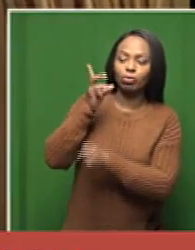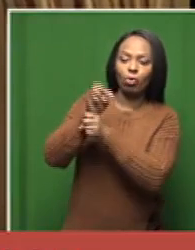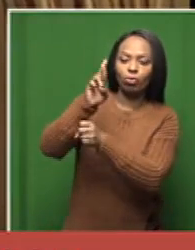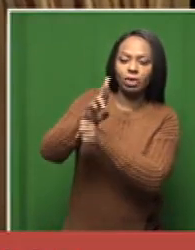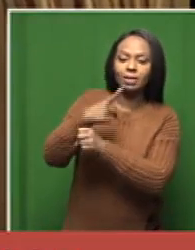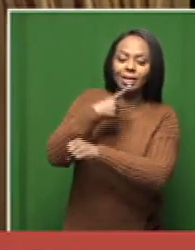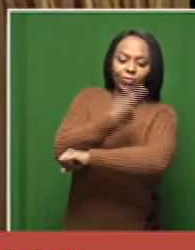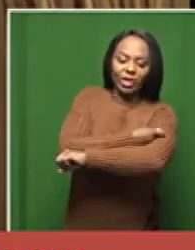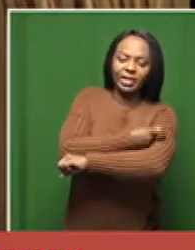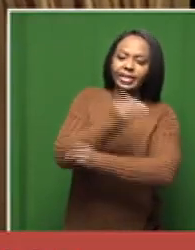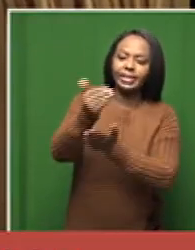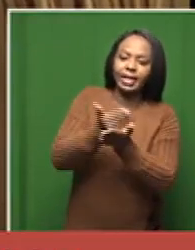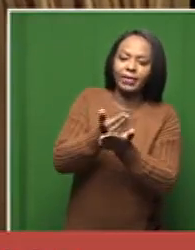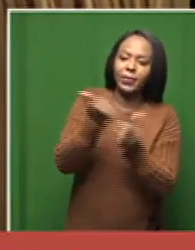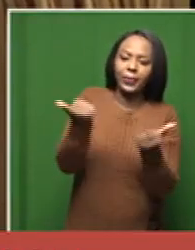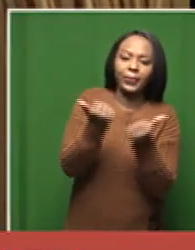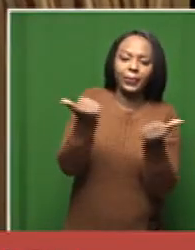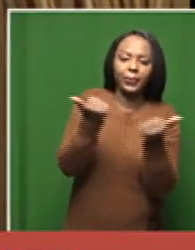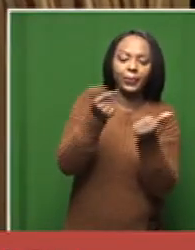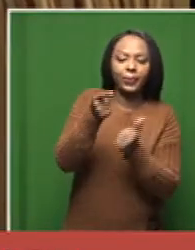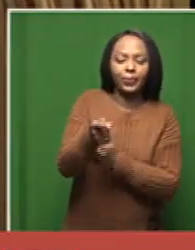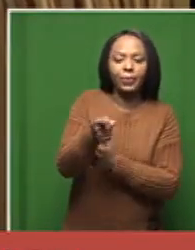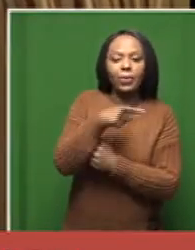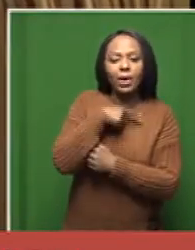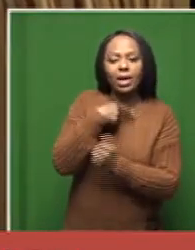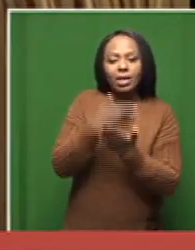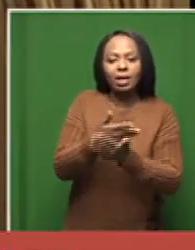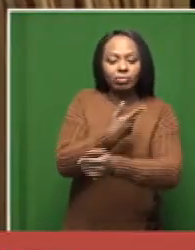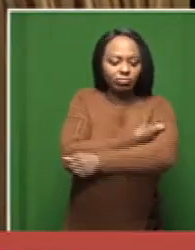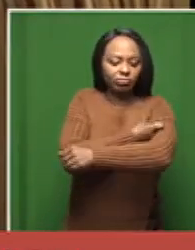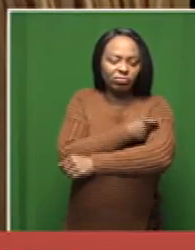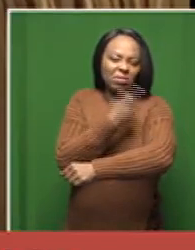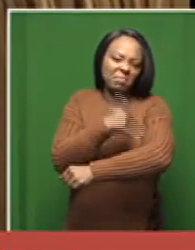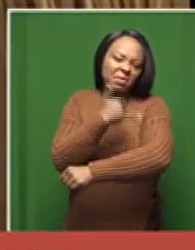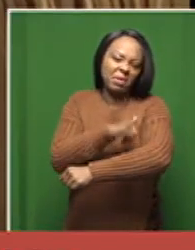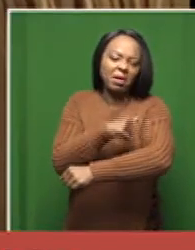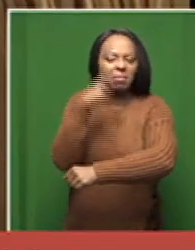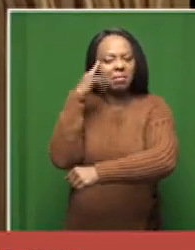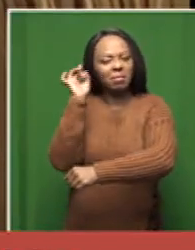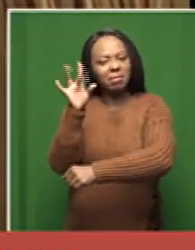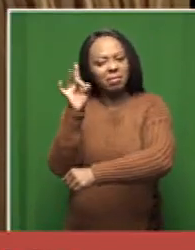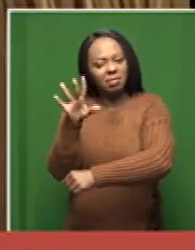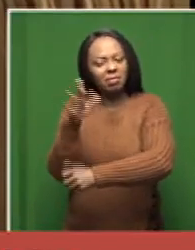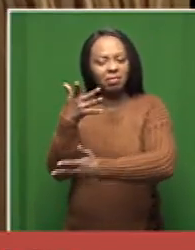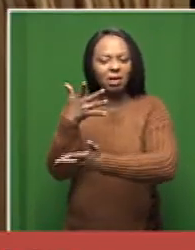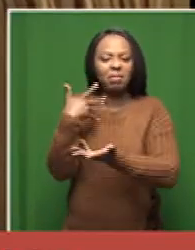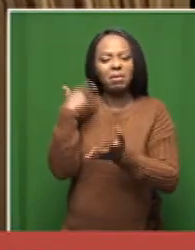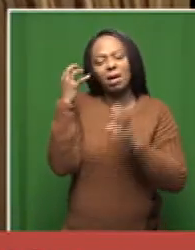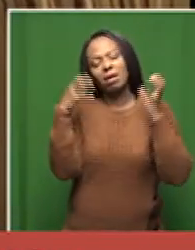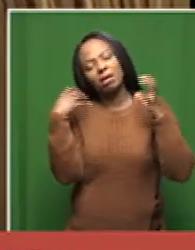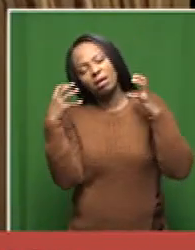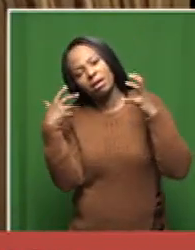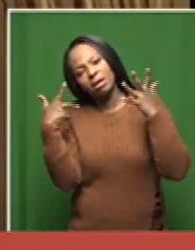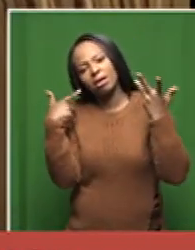generally safe. The side effects after the vaccine range from painful arm. Yes, you may get a bit of headache, fatigue, body aches and pains. So it'll be